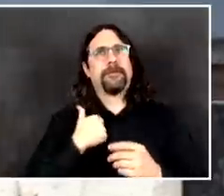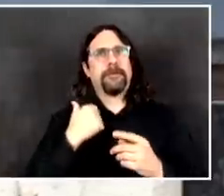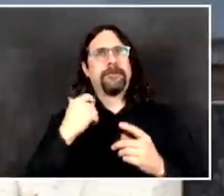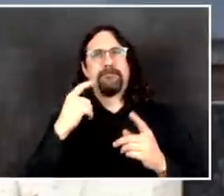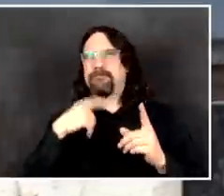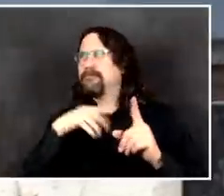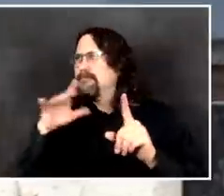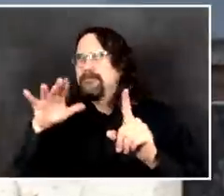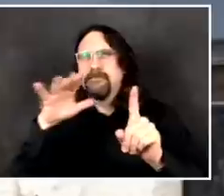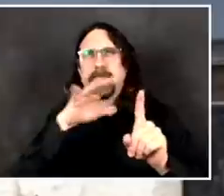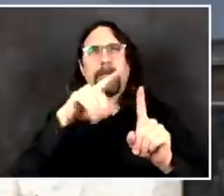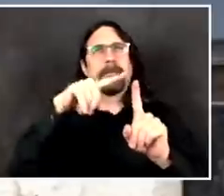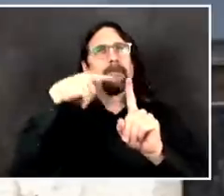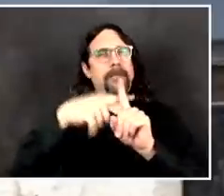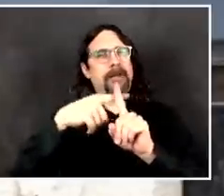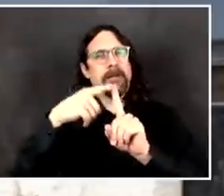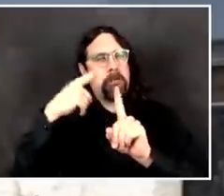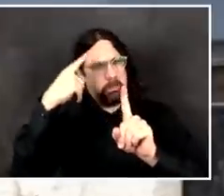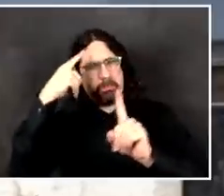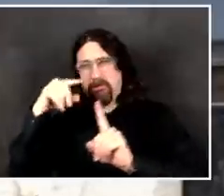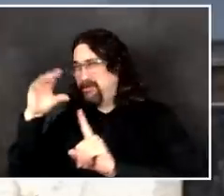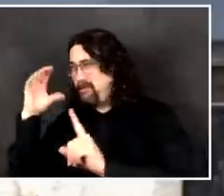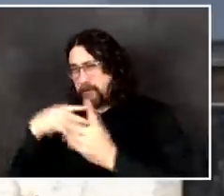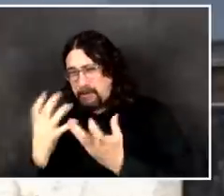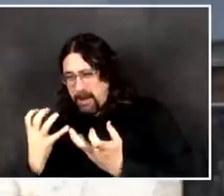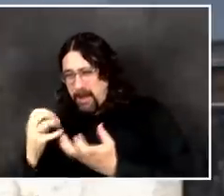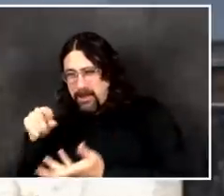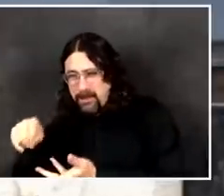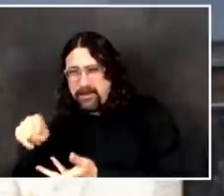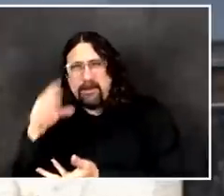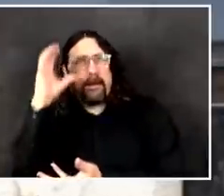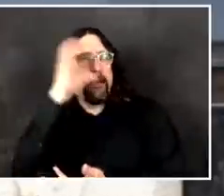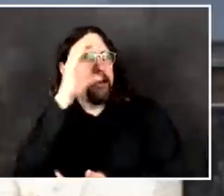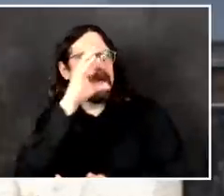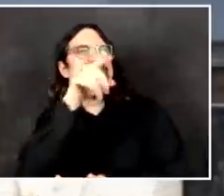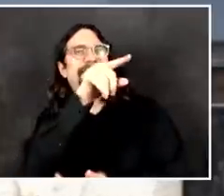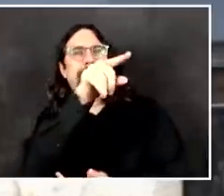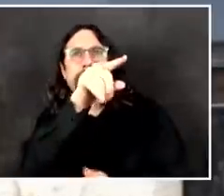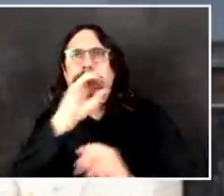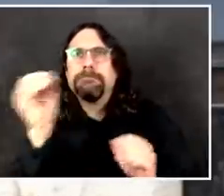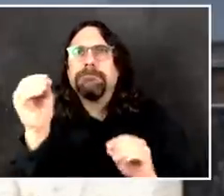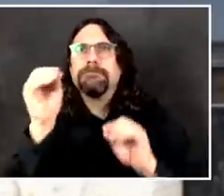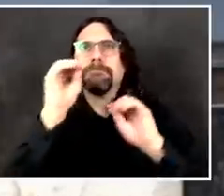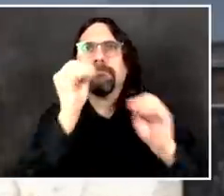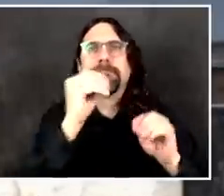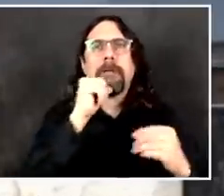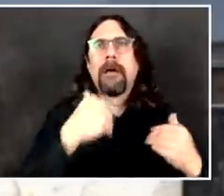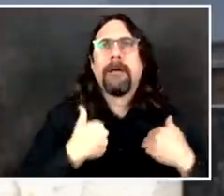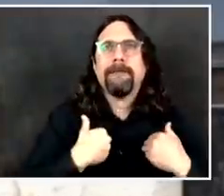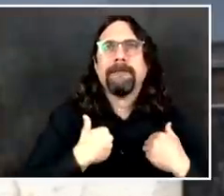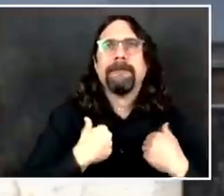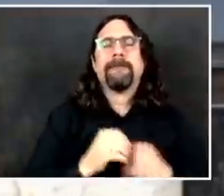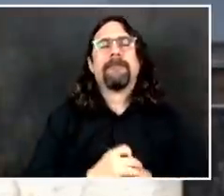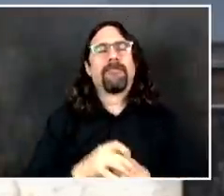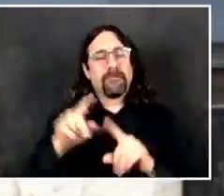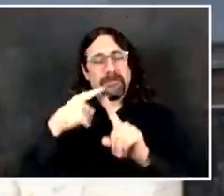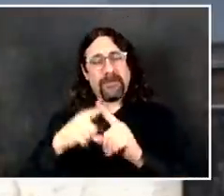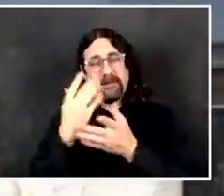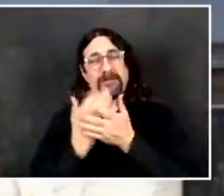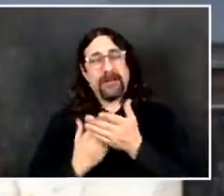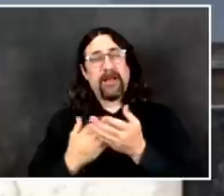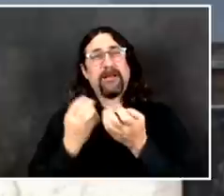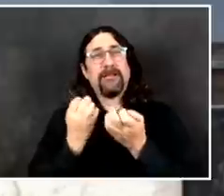even made here, not only in New York, but in the United States anymore. And that's left us vulnerable. And we New Yorkers are learning that lesson, and we're not going to be fooled